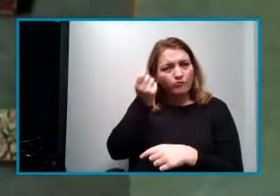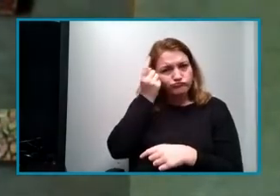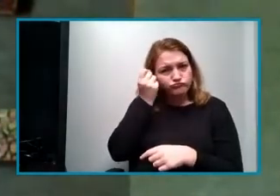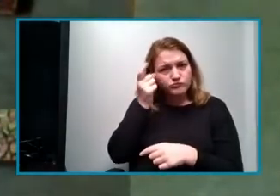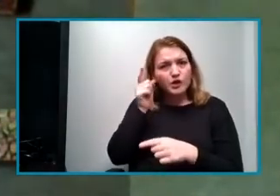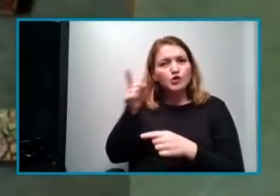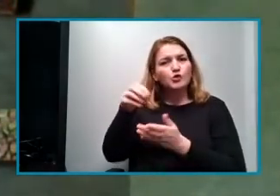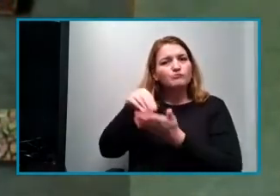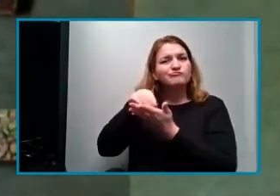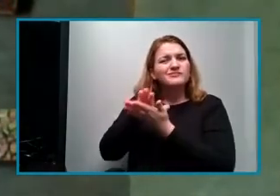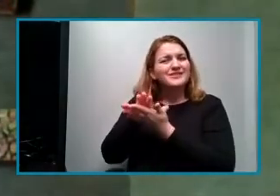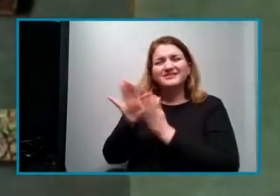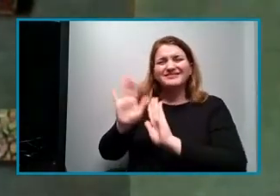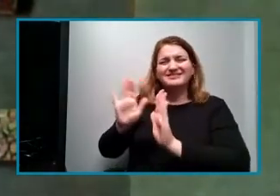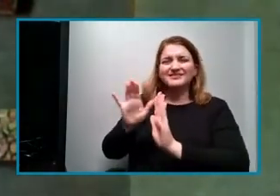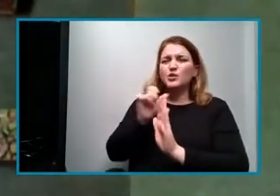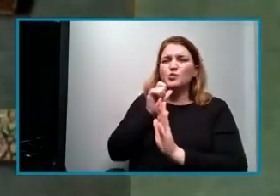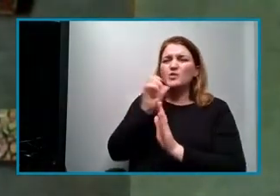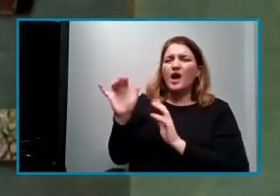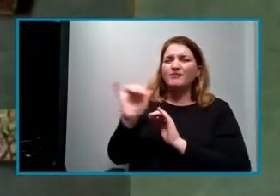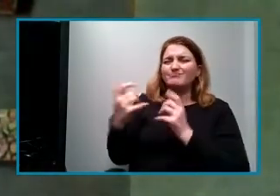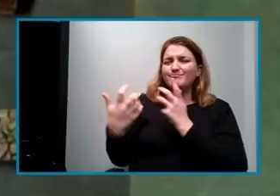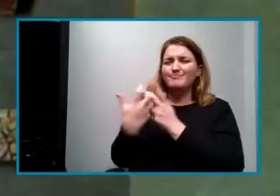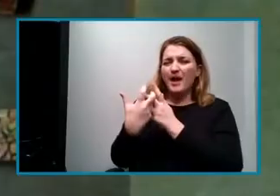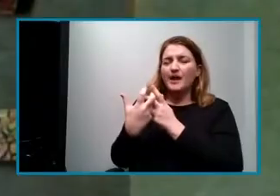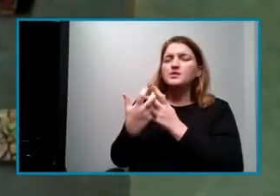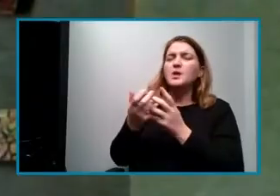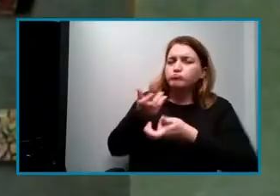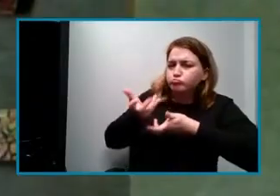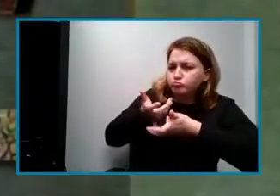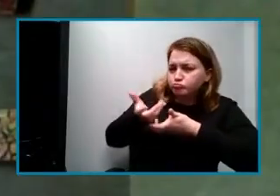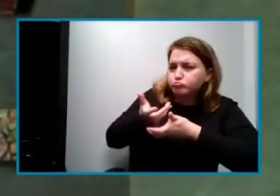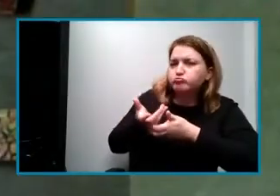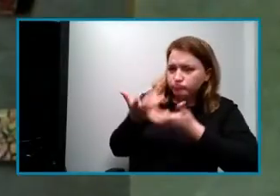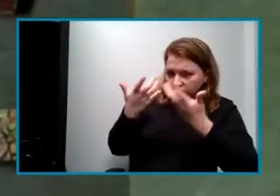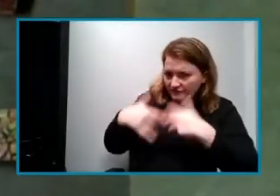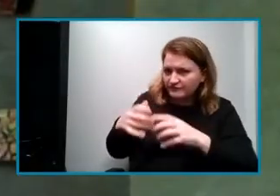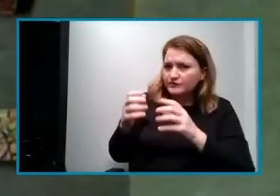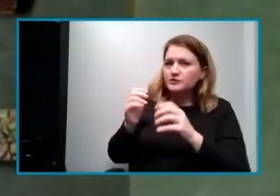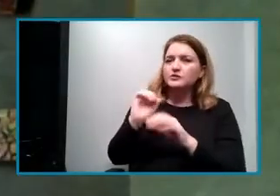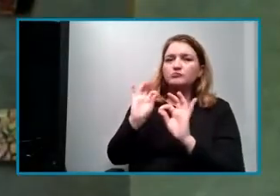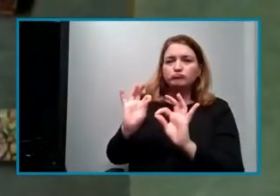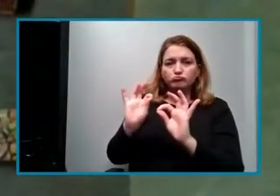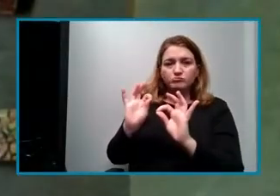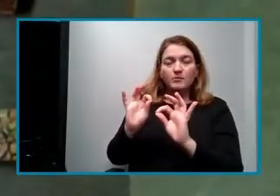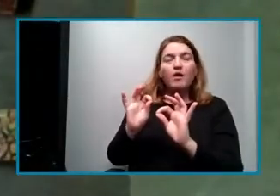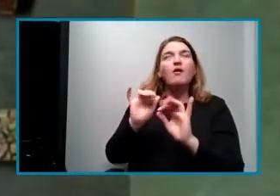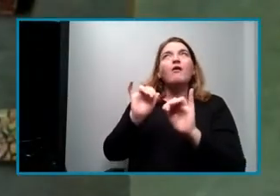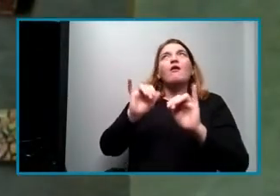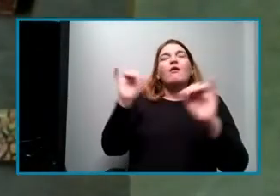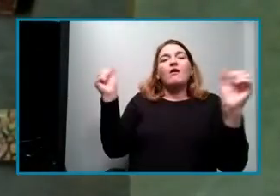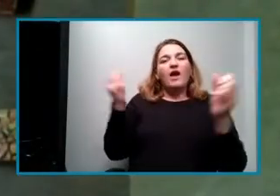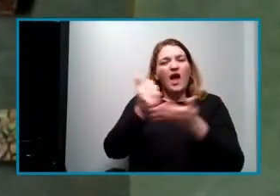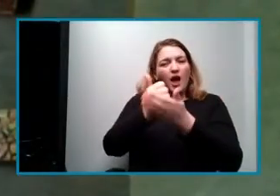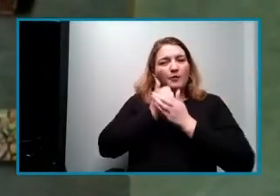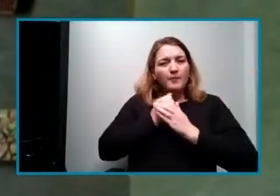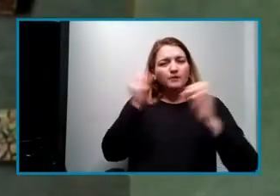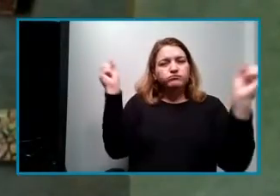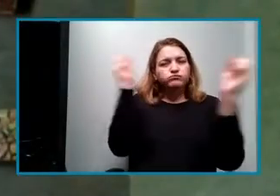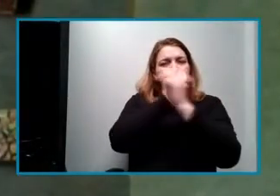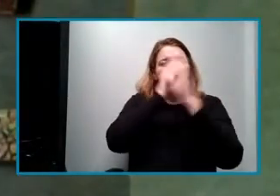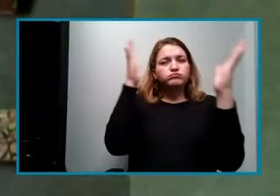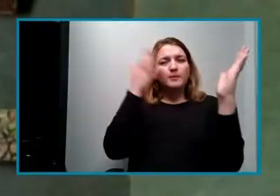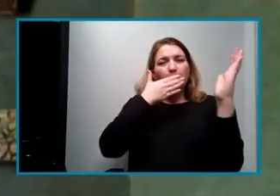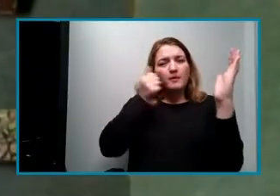so I have to say that it began to make more sense to me when I saw those connections, not